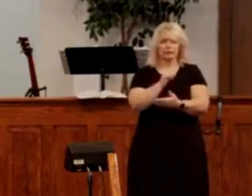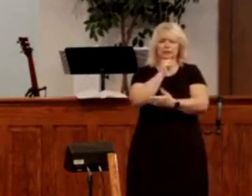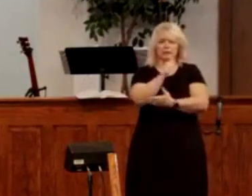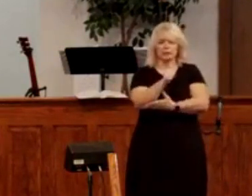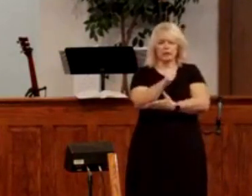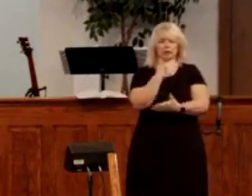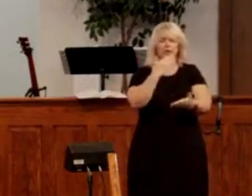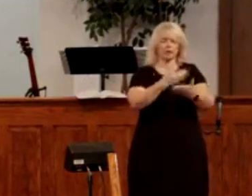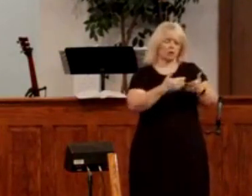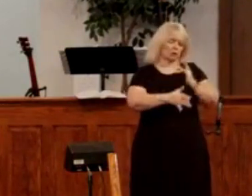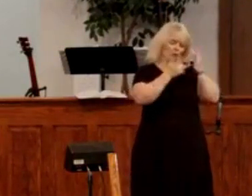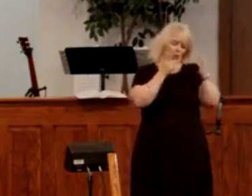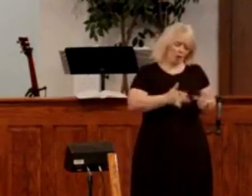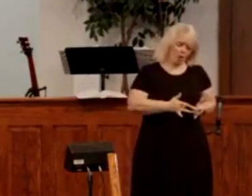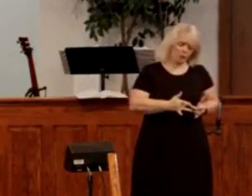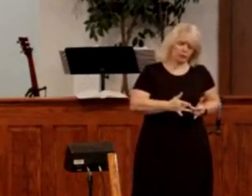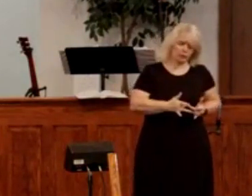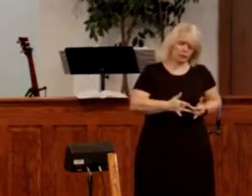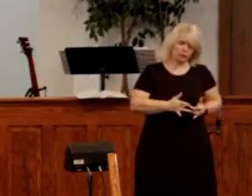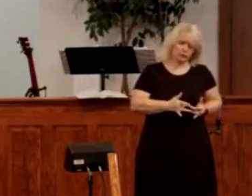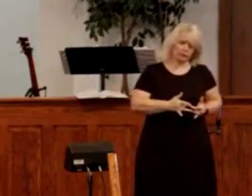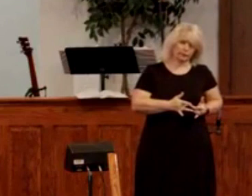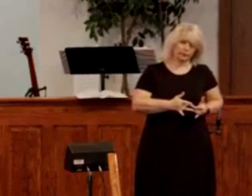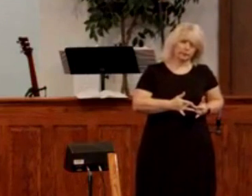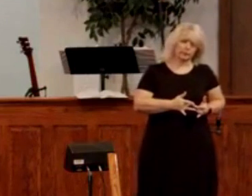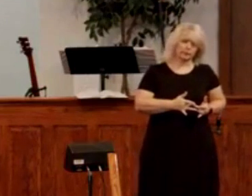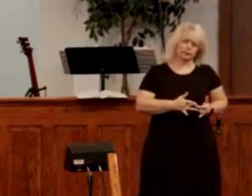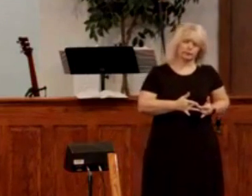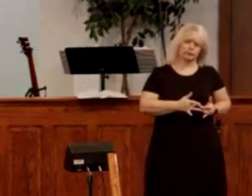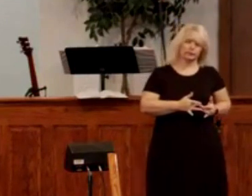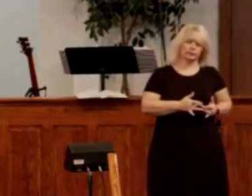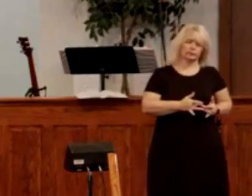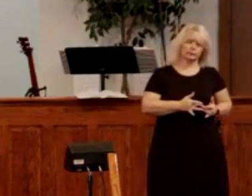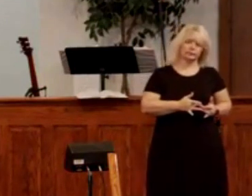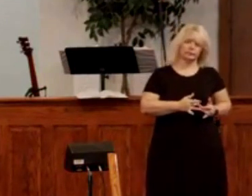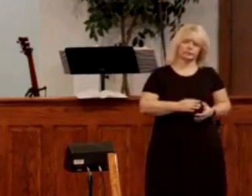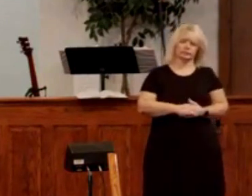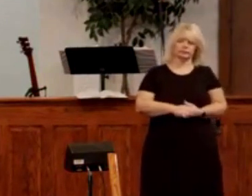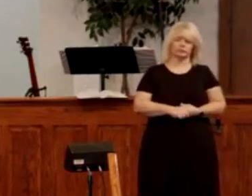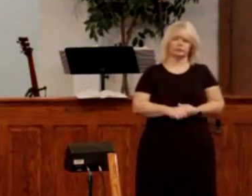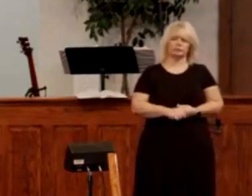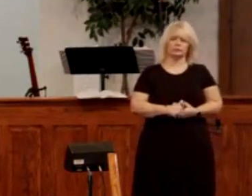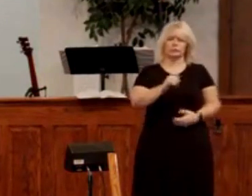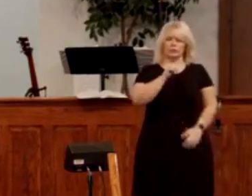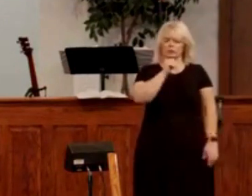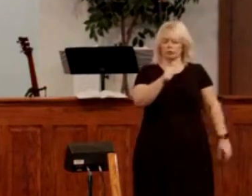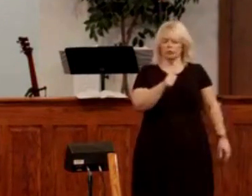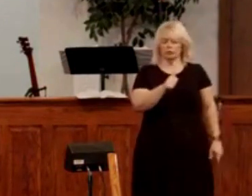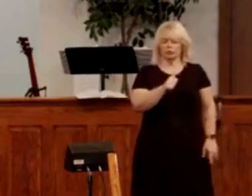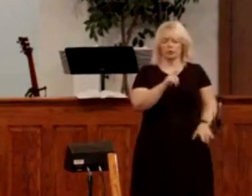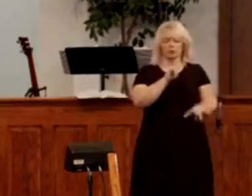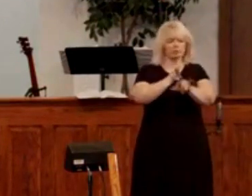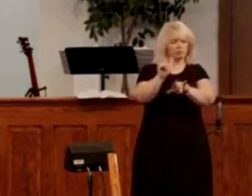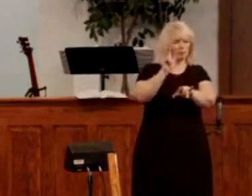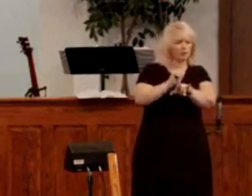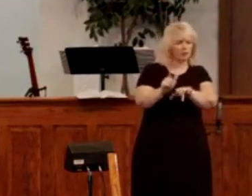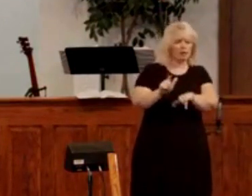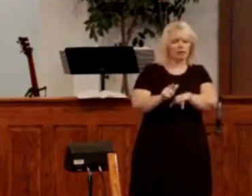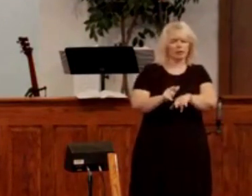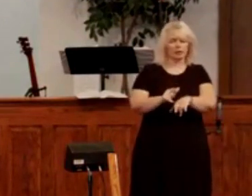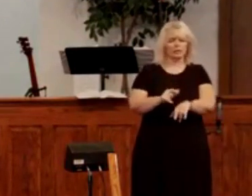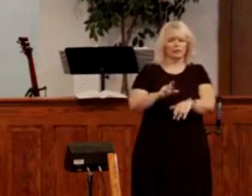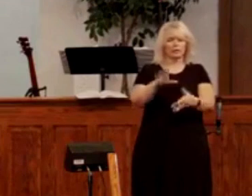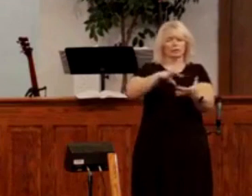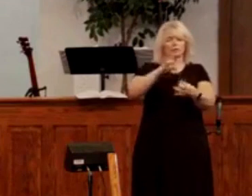good heart. All right, it's not a good heart to do that. We do not slander. Spiritual authorities, as you